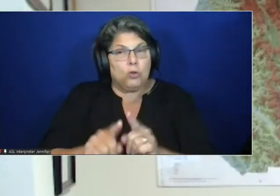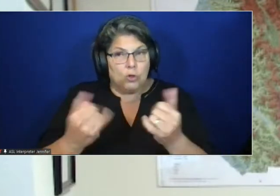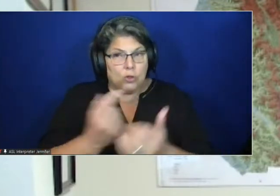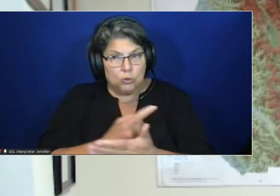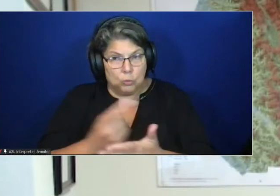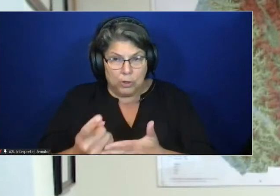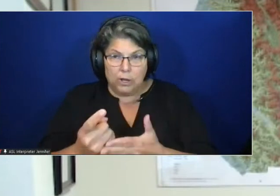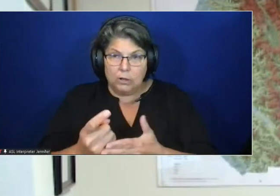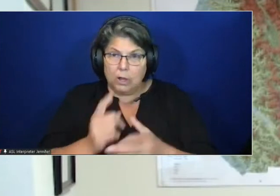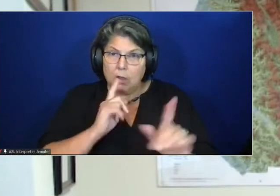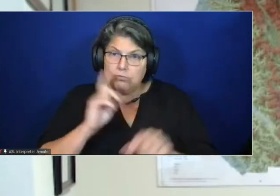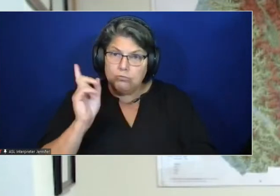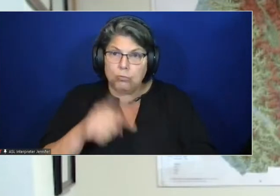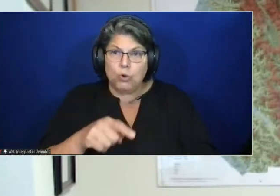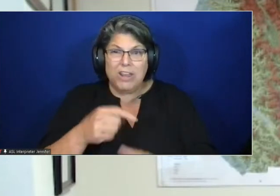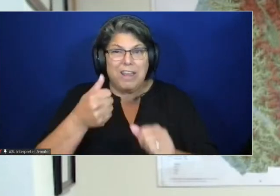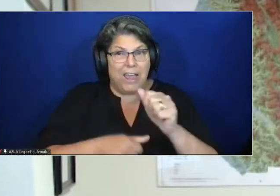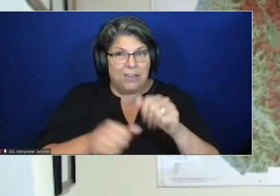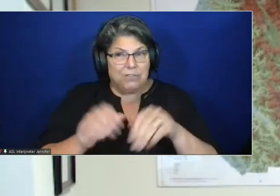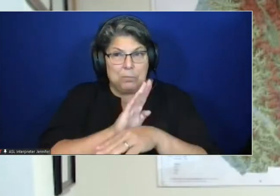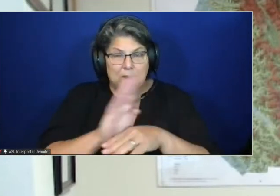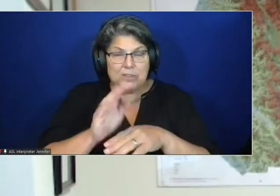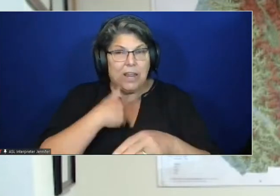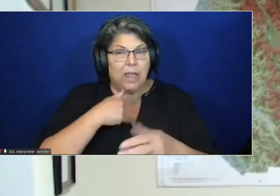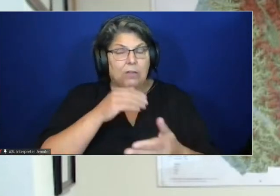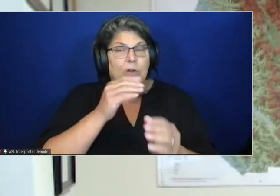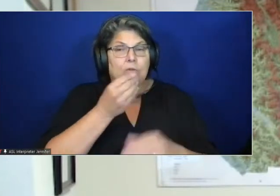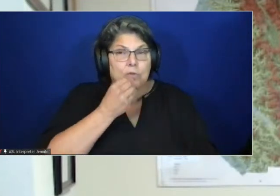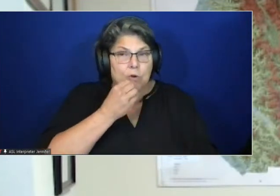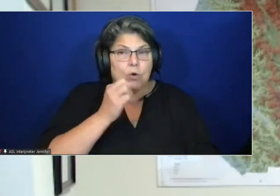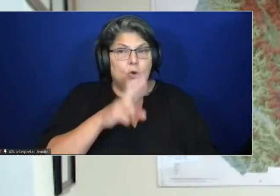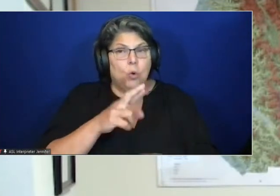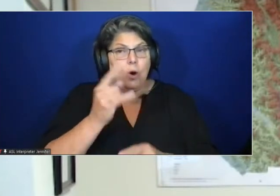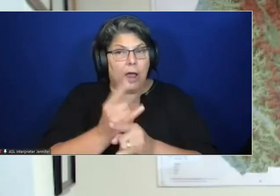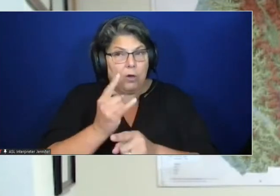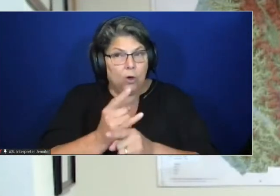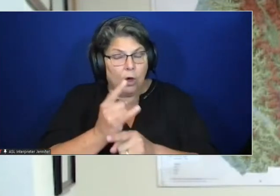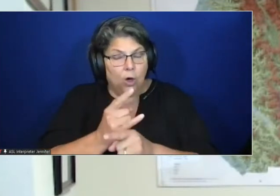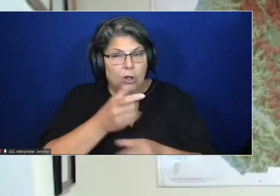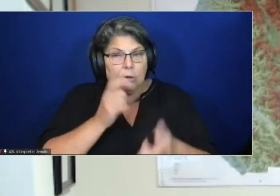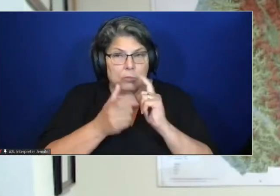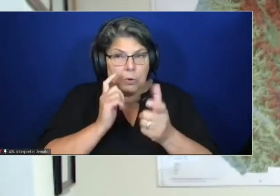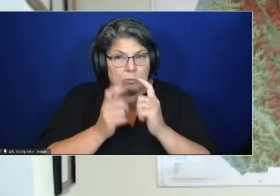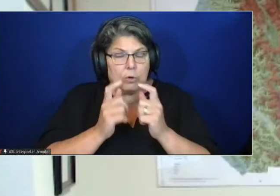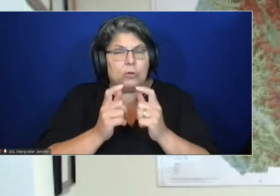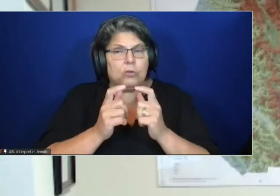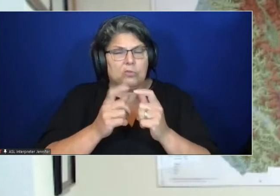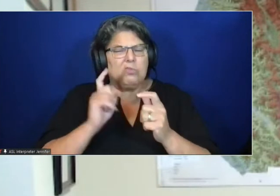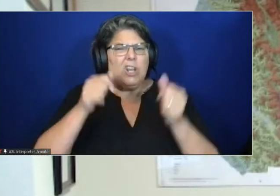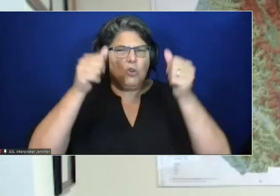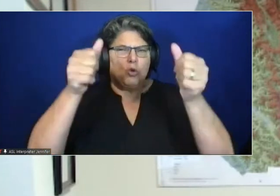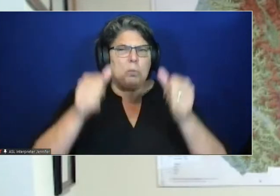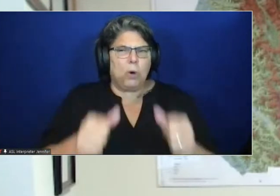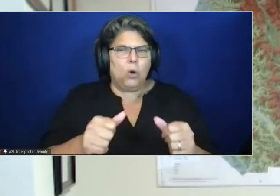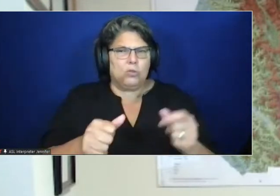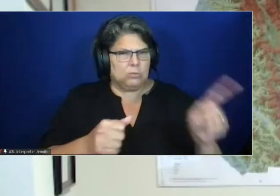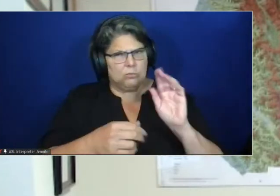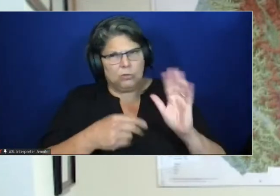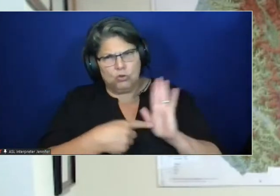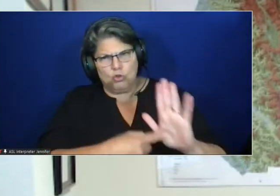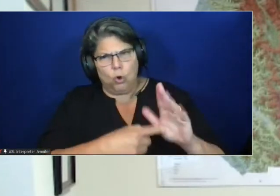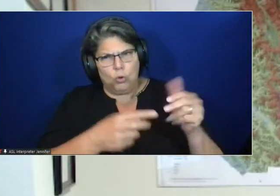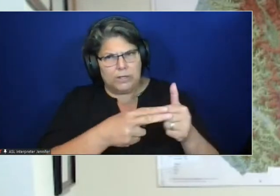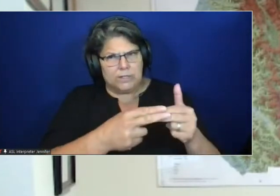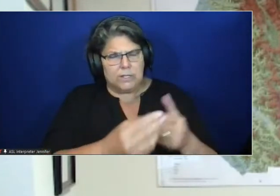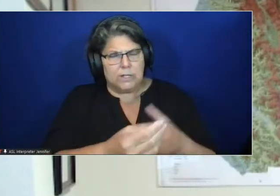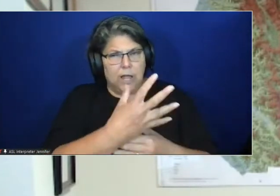requiring each business that serves food or alcoholic beverages to post, and let's have those slides up, in the front of their businesses, their level